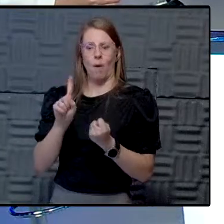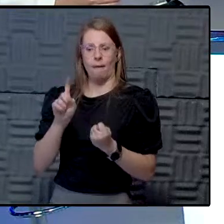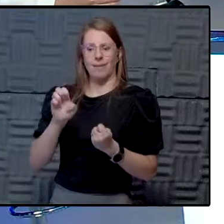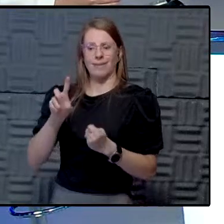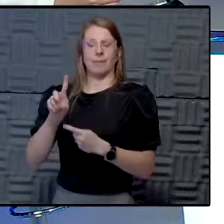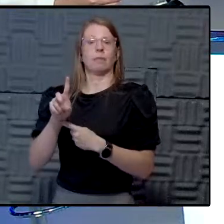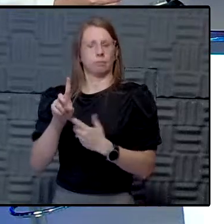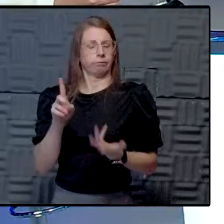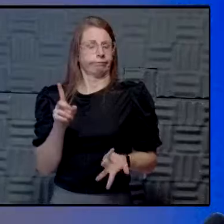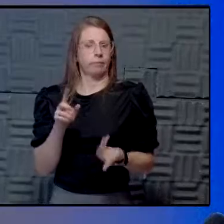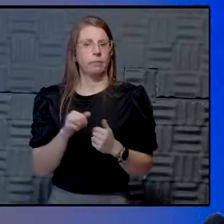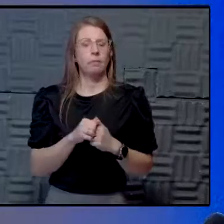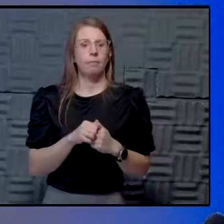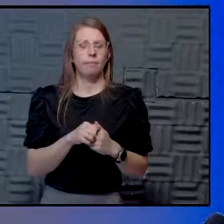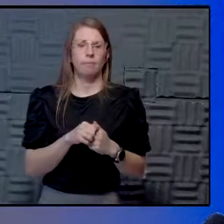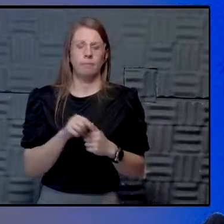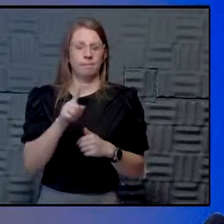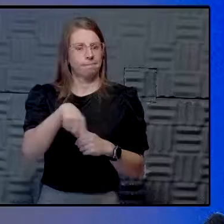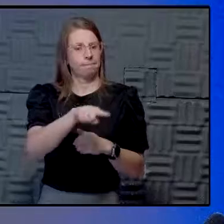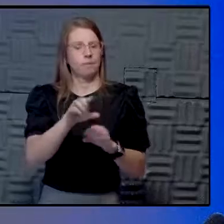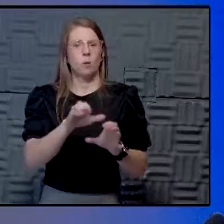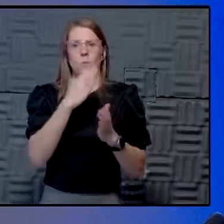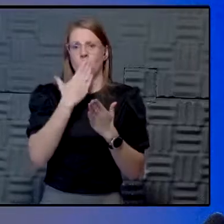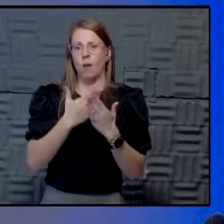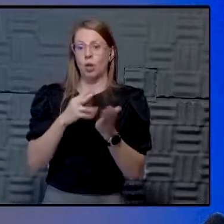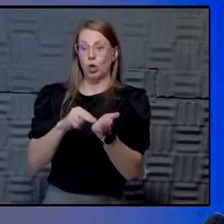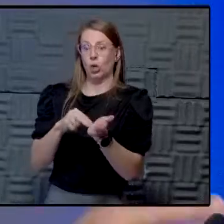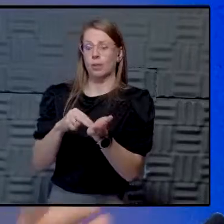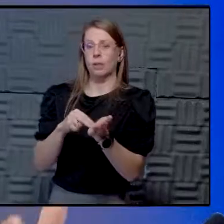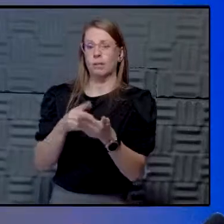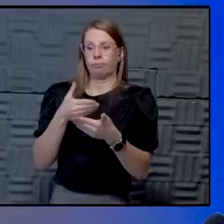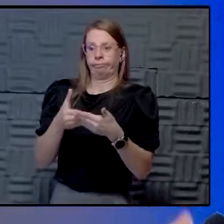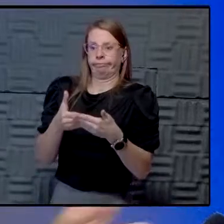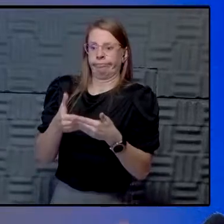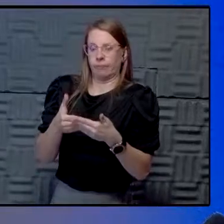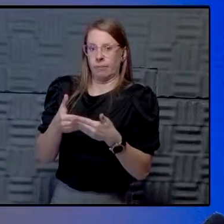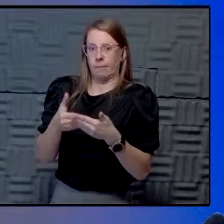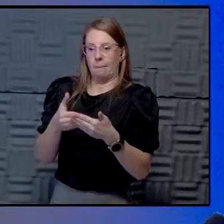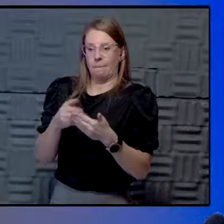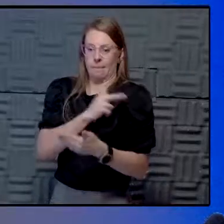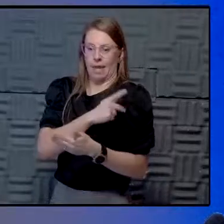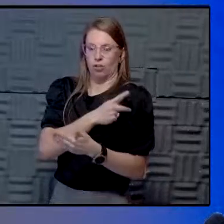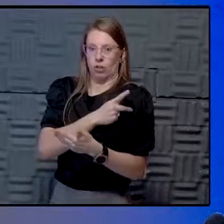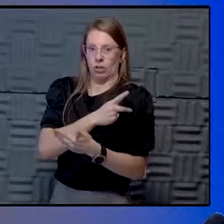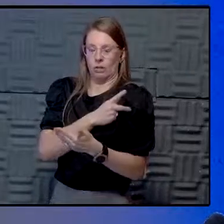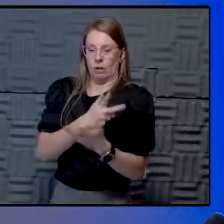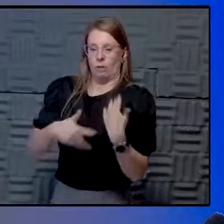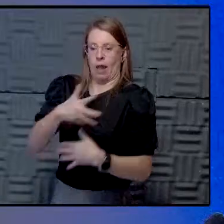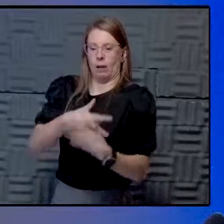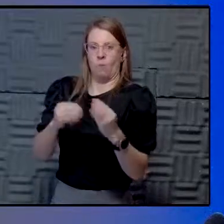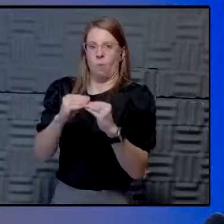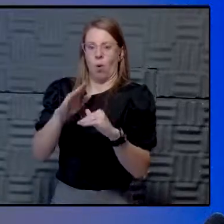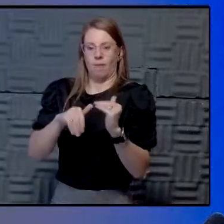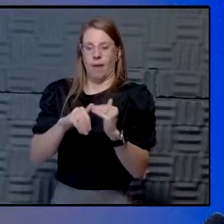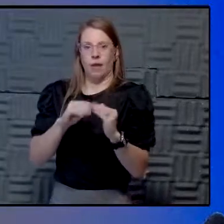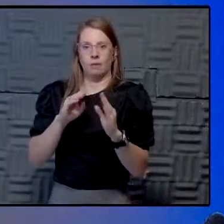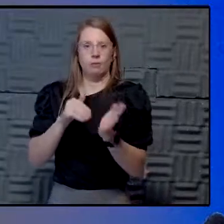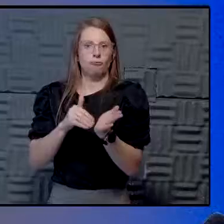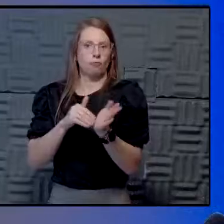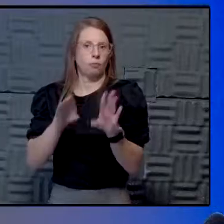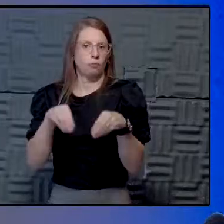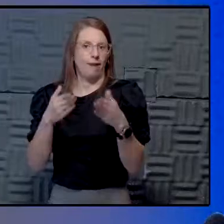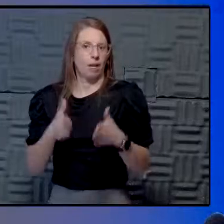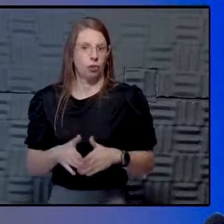doing well. They're so important. And the nurses are even closer to the patients and interact even at a higher frequency than the providers